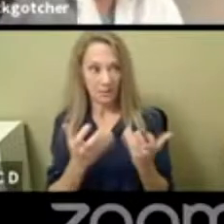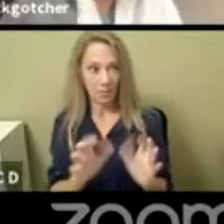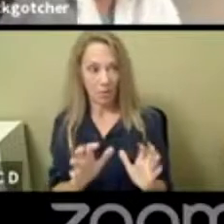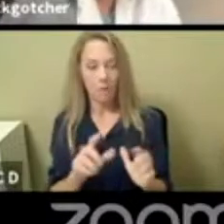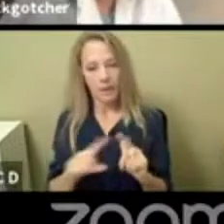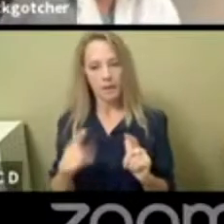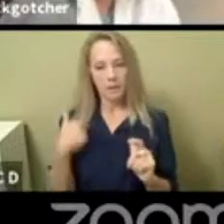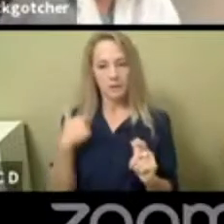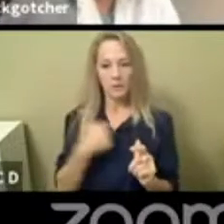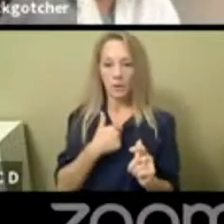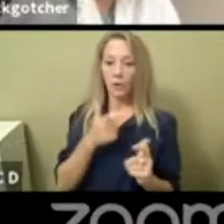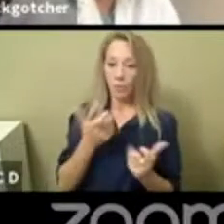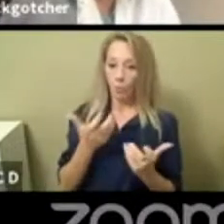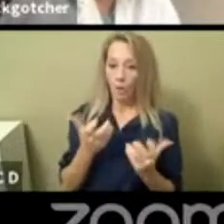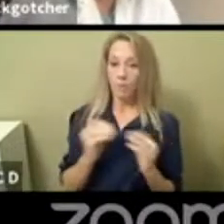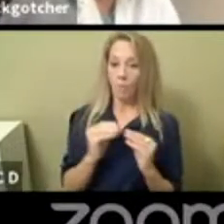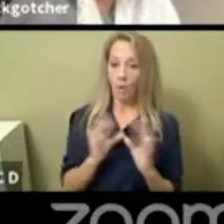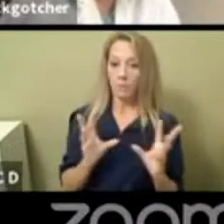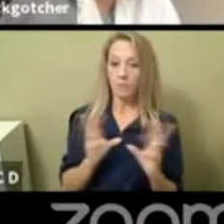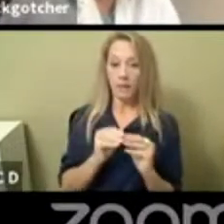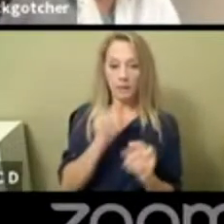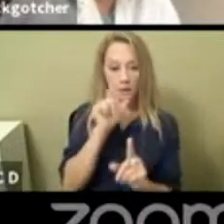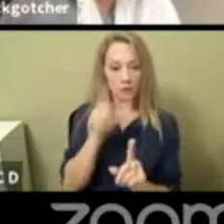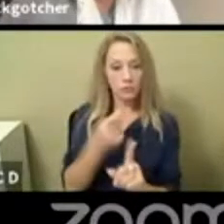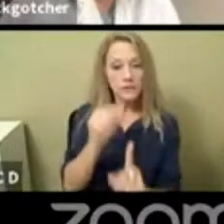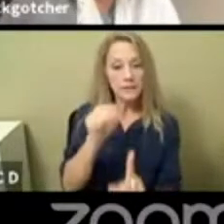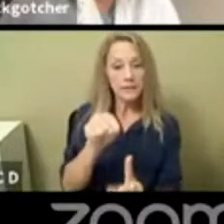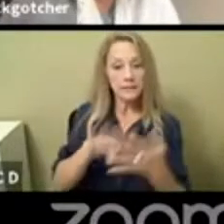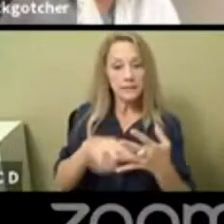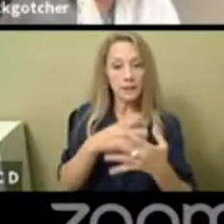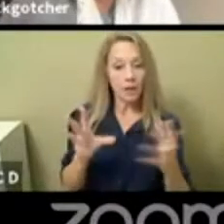us who are interested in meeting outside of these scheduled meetings,